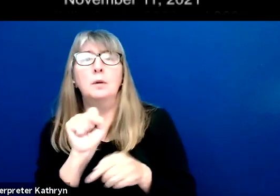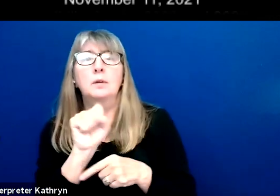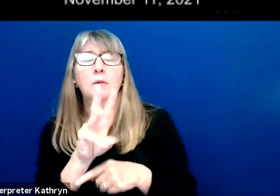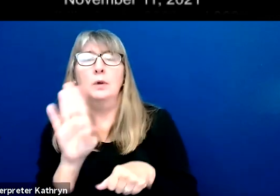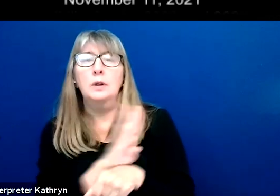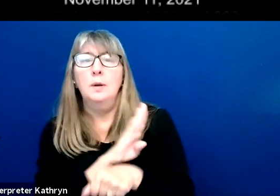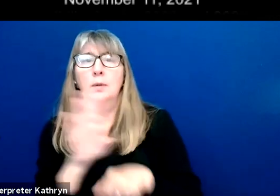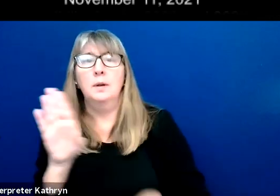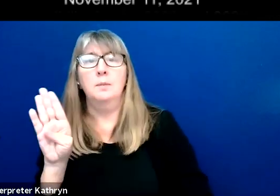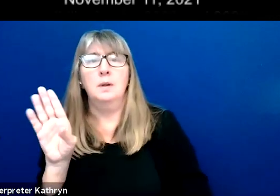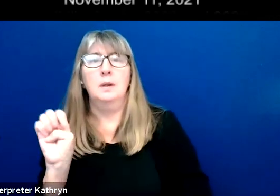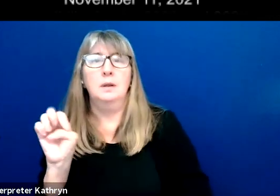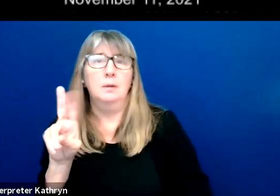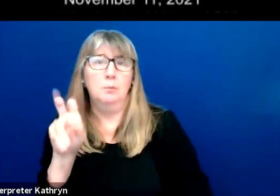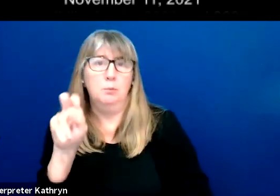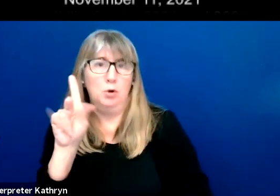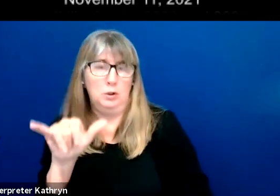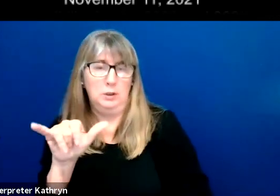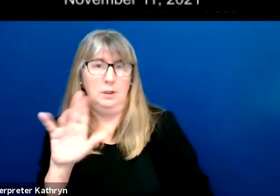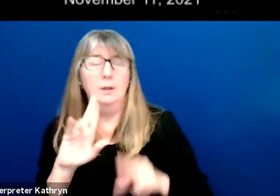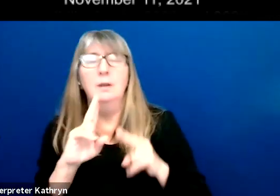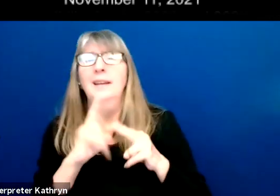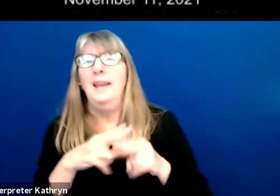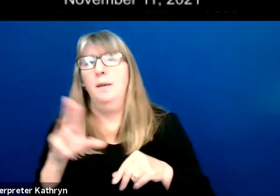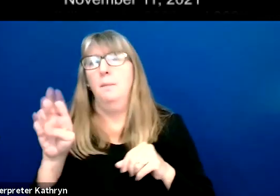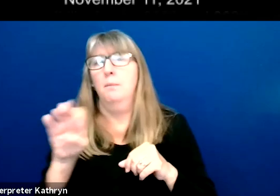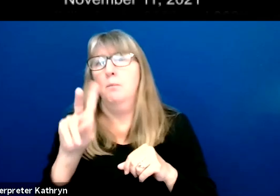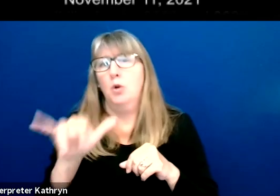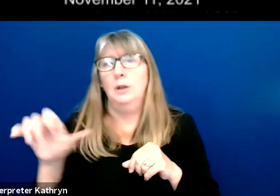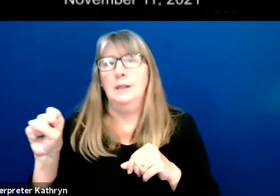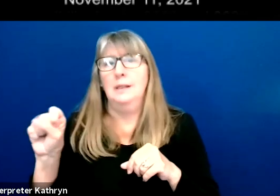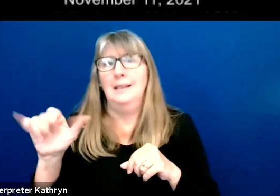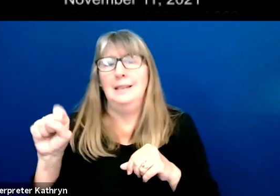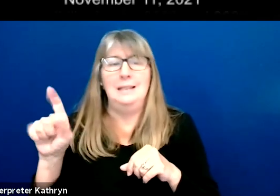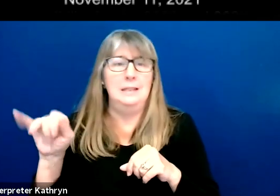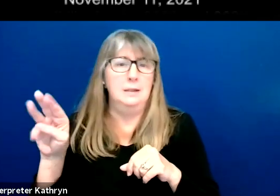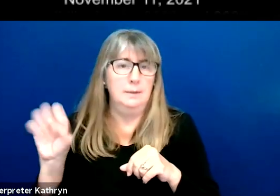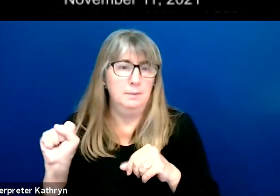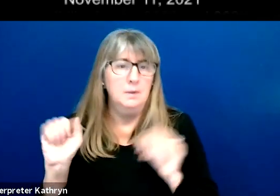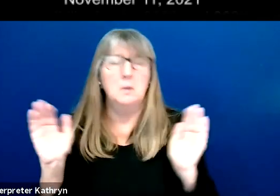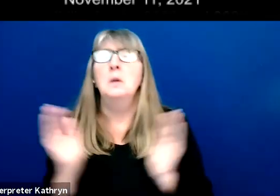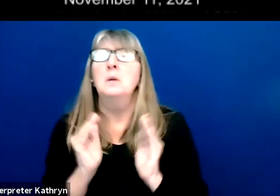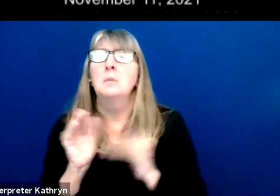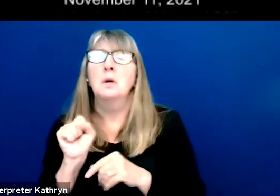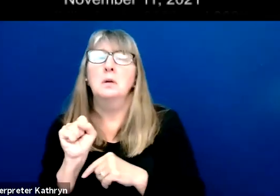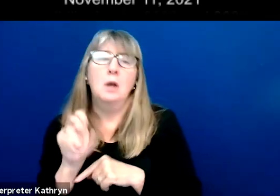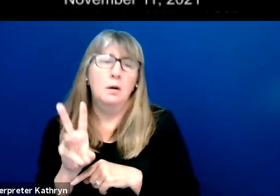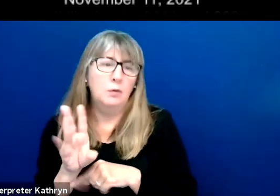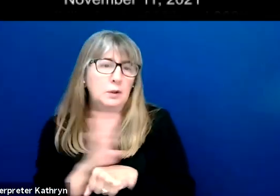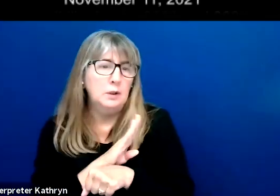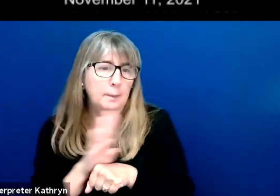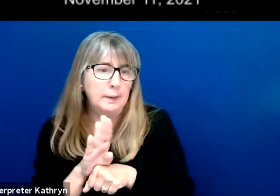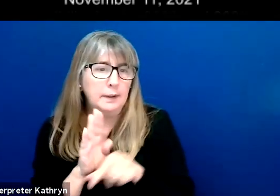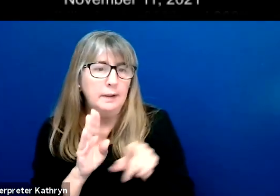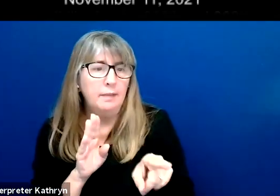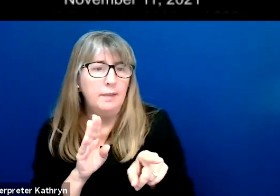Systems, which was one of the first companies. It was a little software startup, and